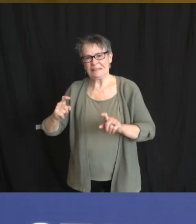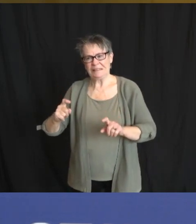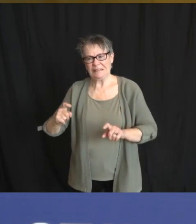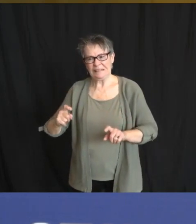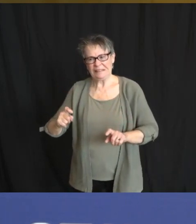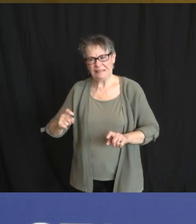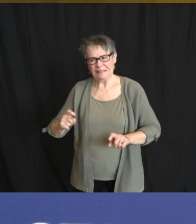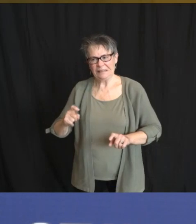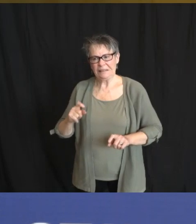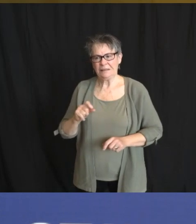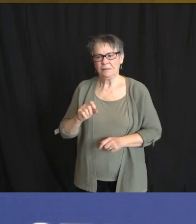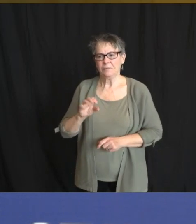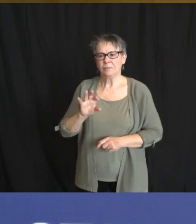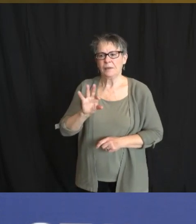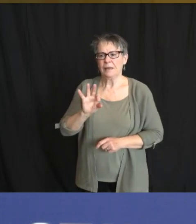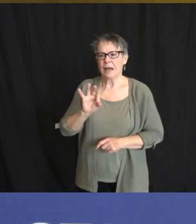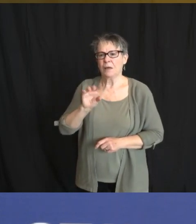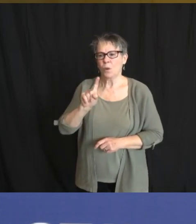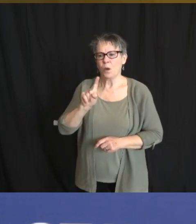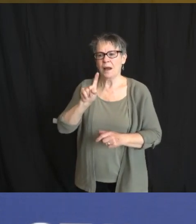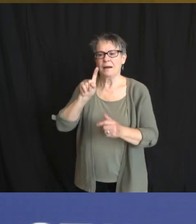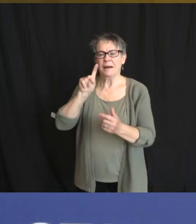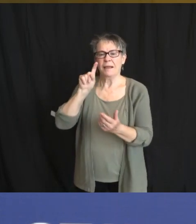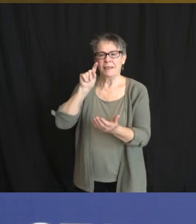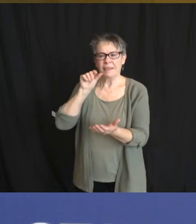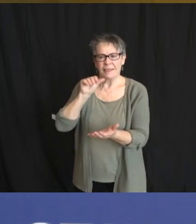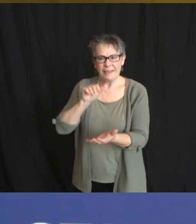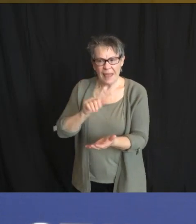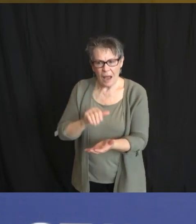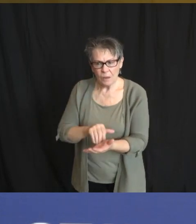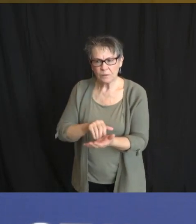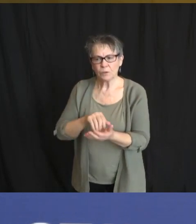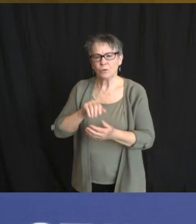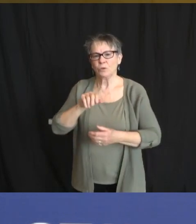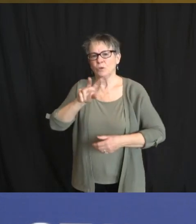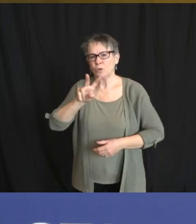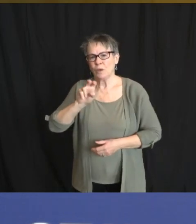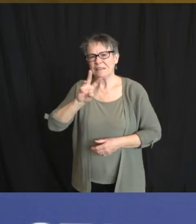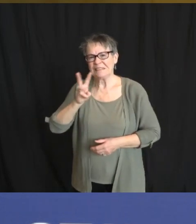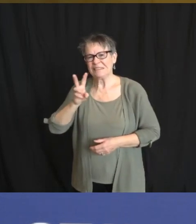91,167 have returned positive, for a positivity rate of